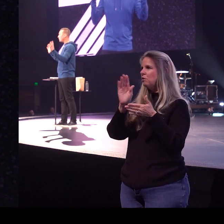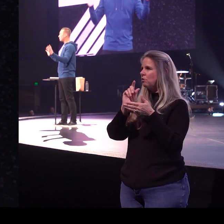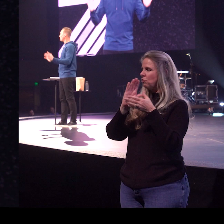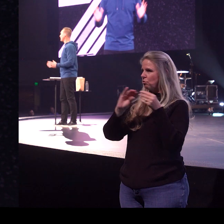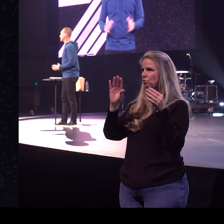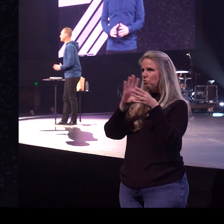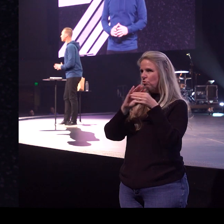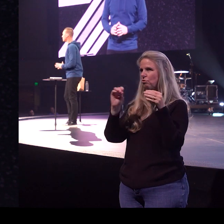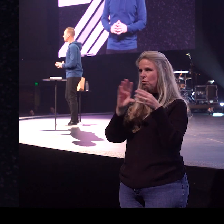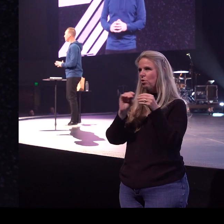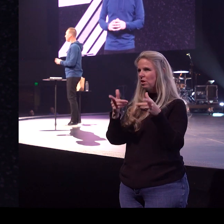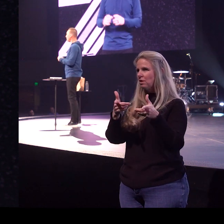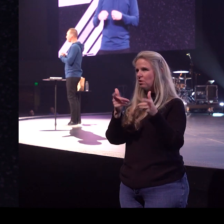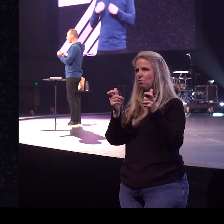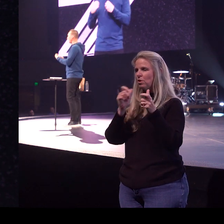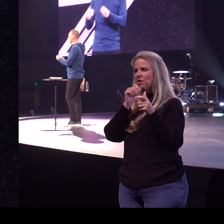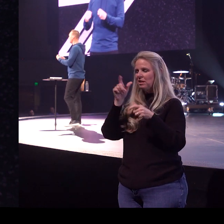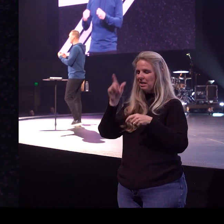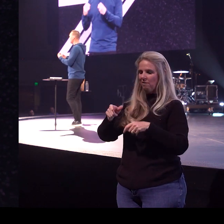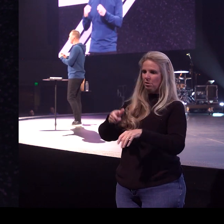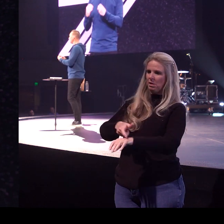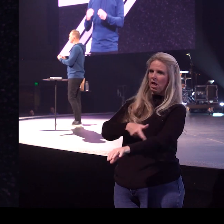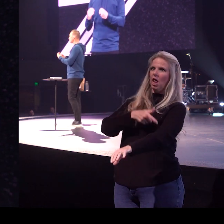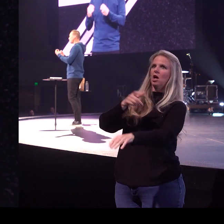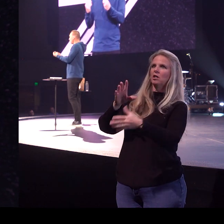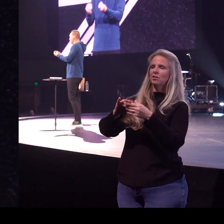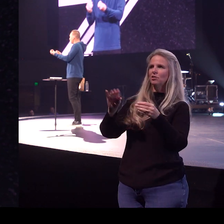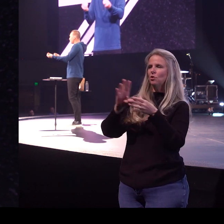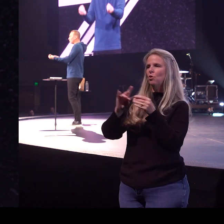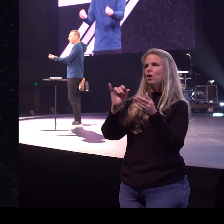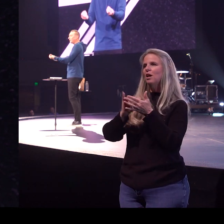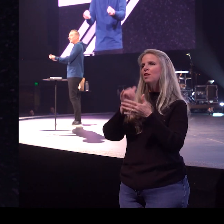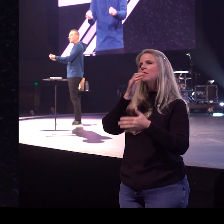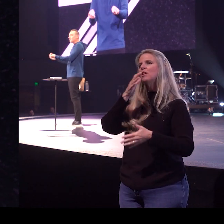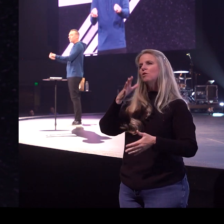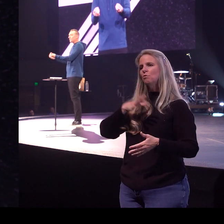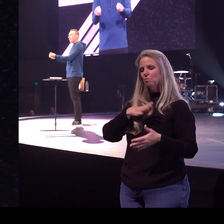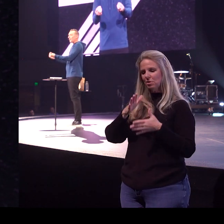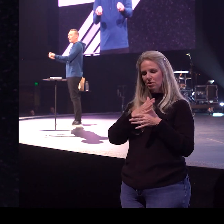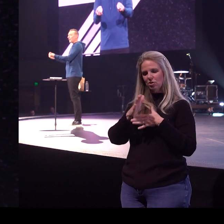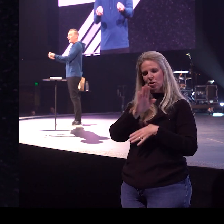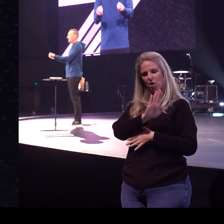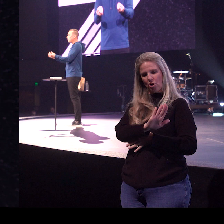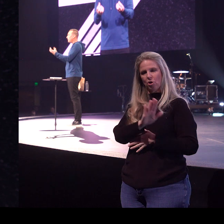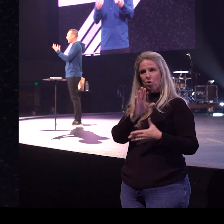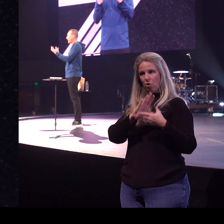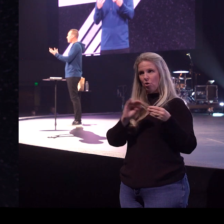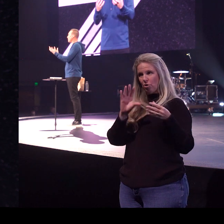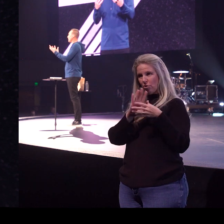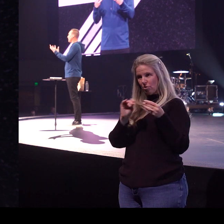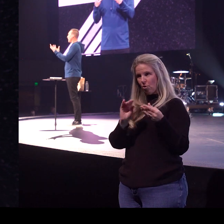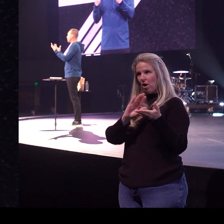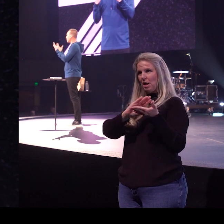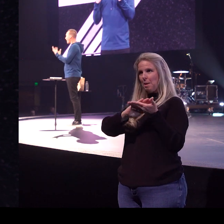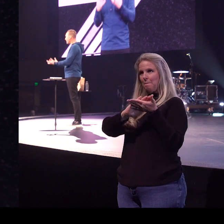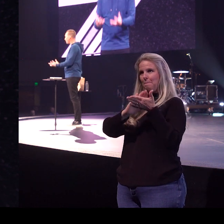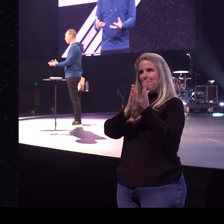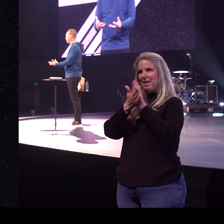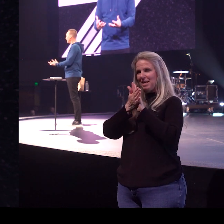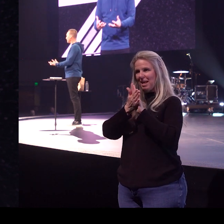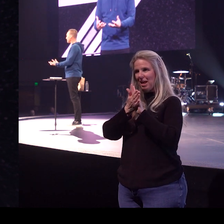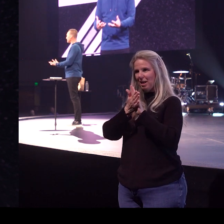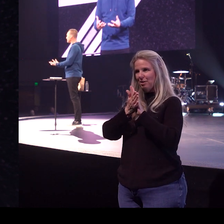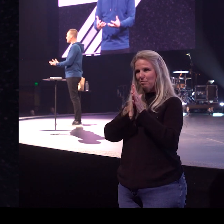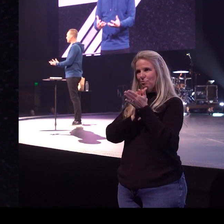but I think you should write down your story and be prepared, because this woman just shared her story, and it became a